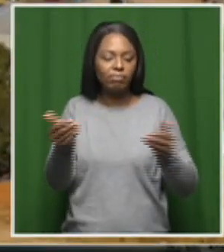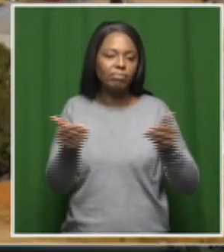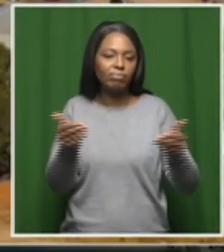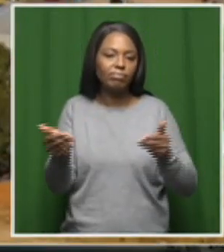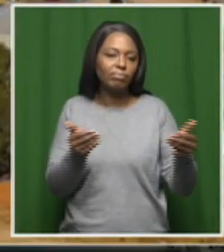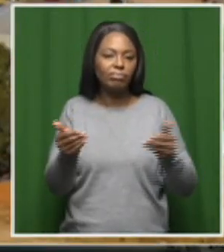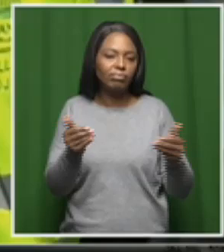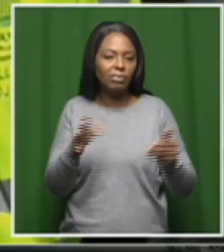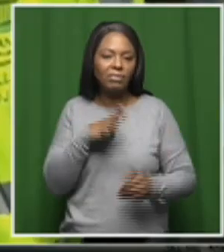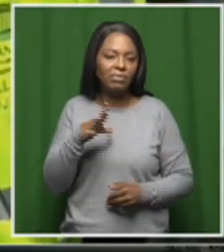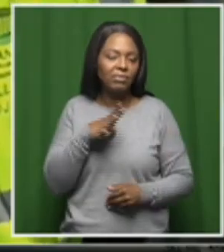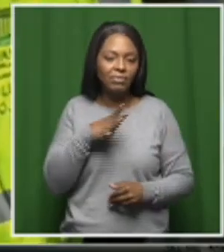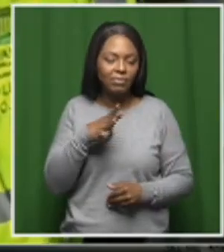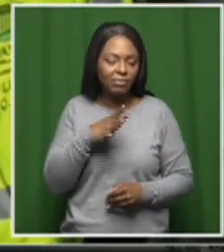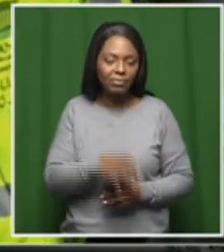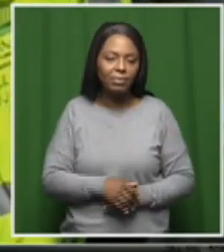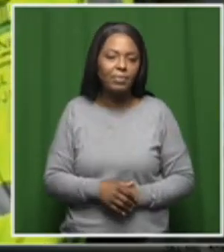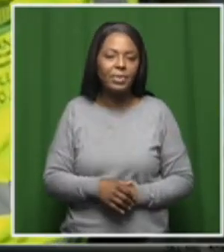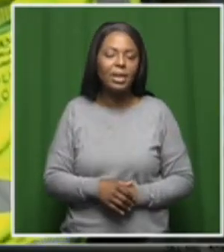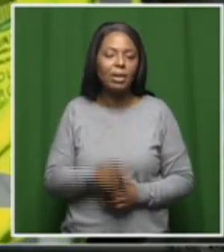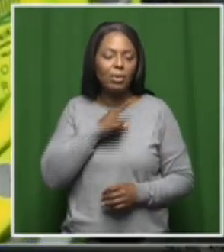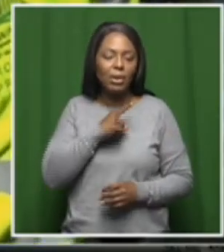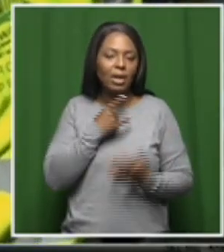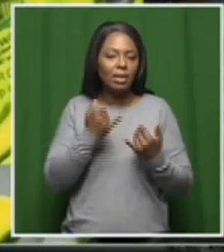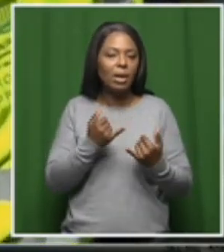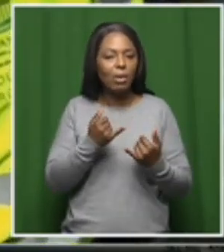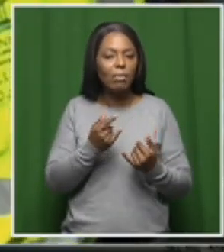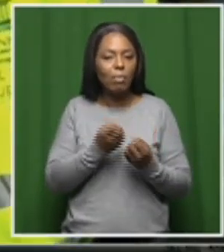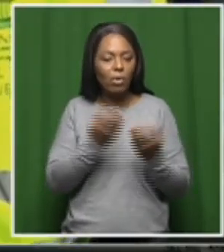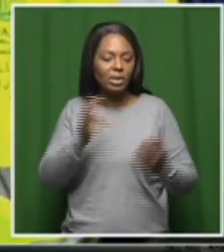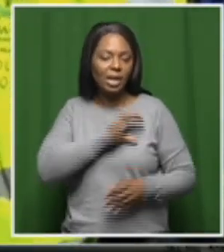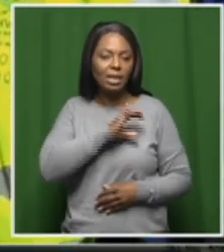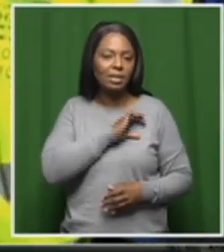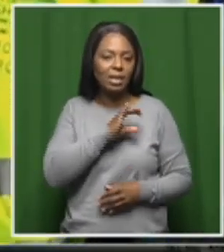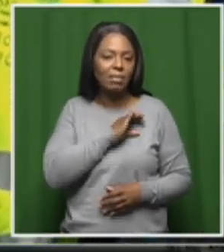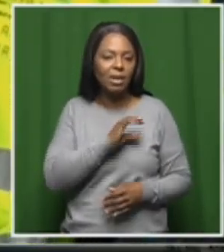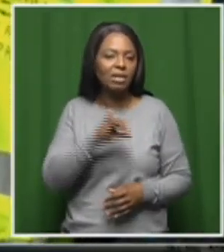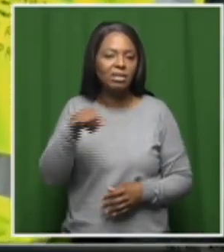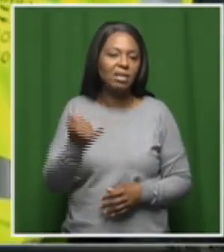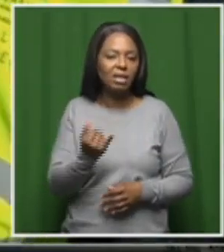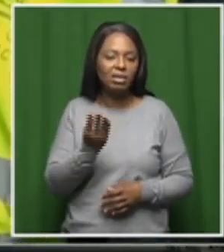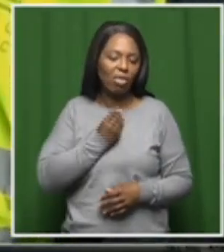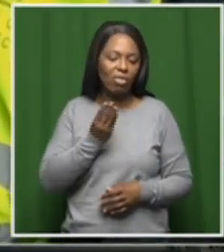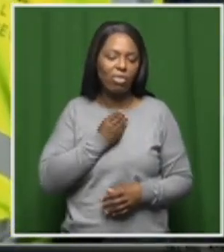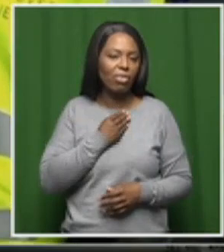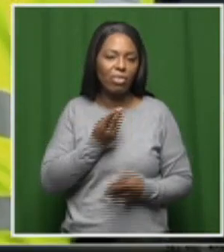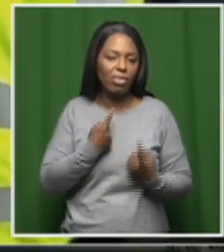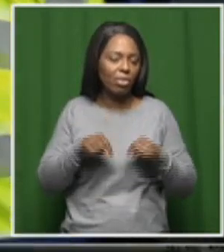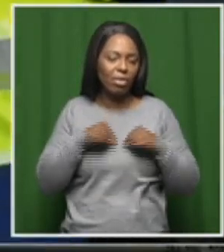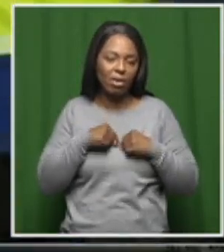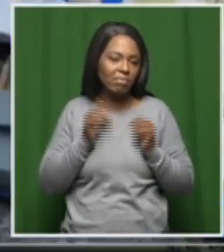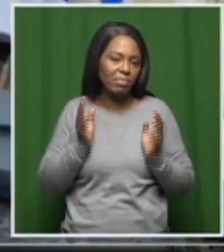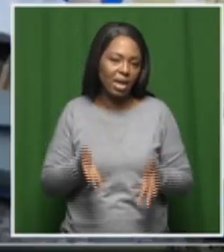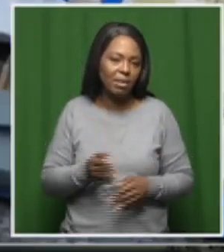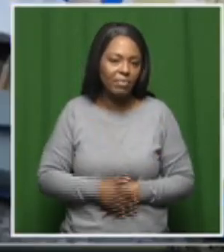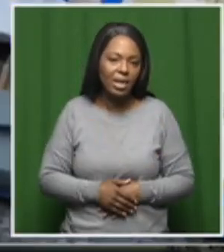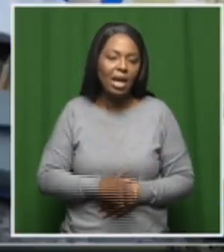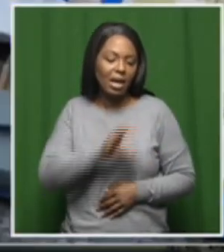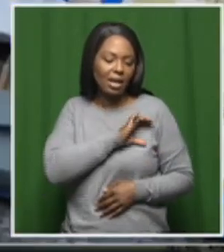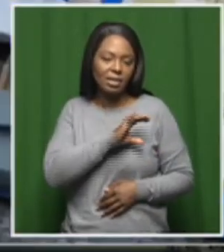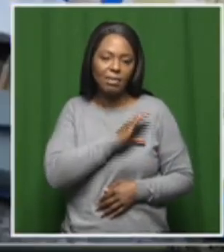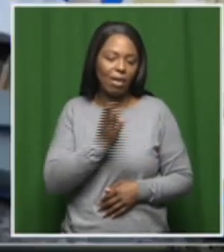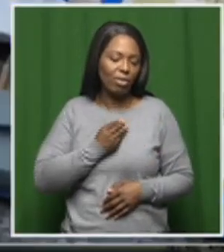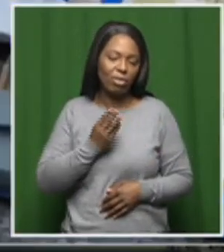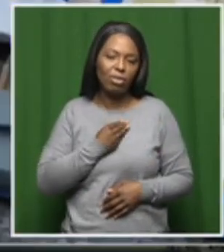aware. But there are customers that are taking advantage. I just want to also refer. There are customers that are taking advantage